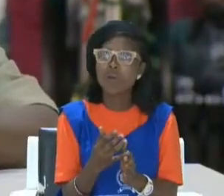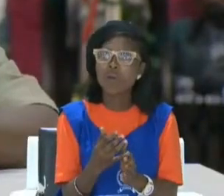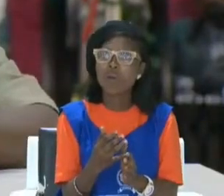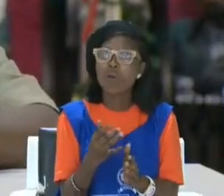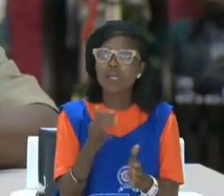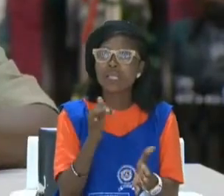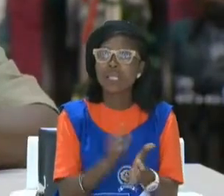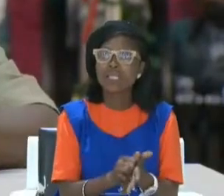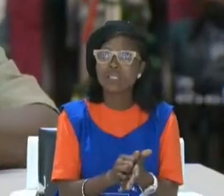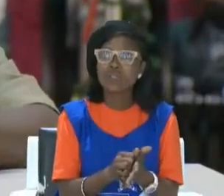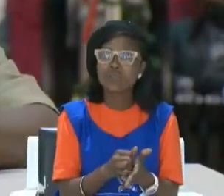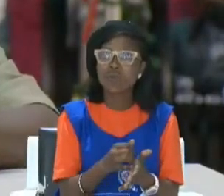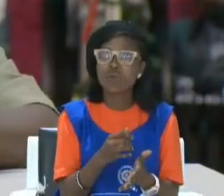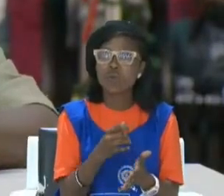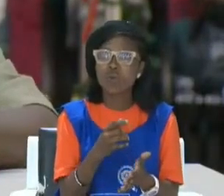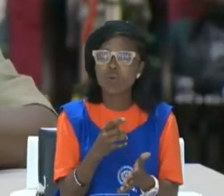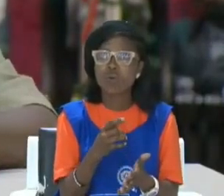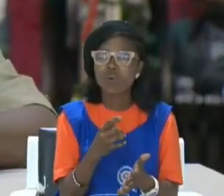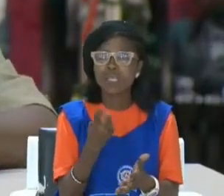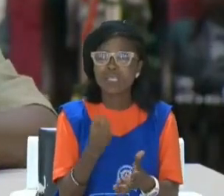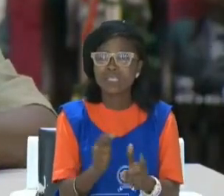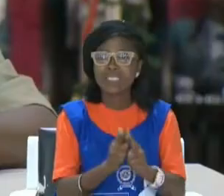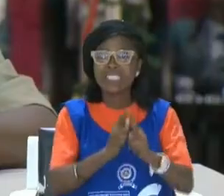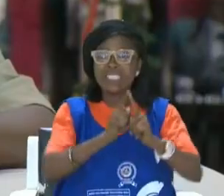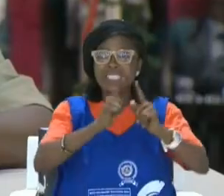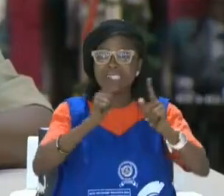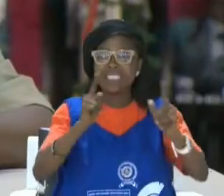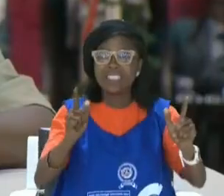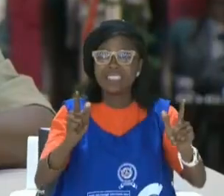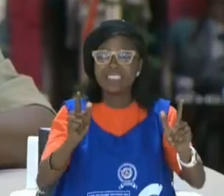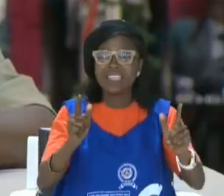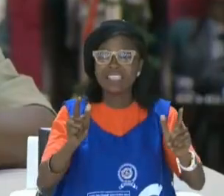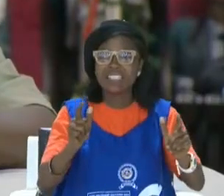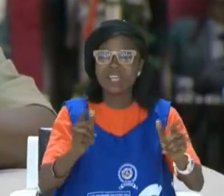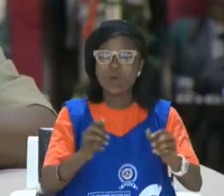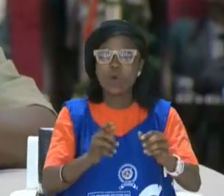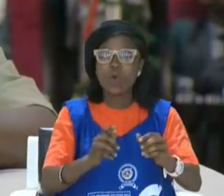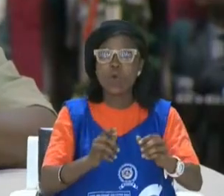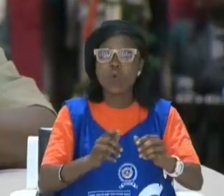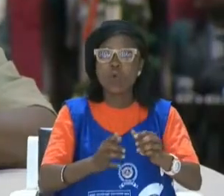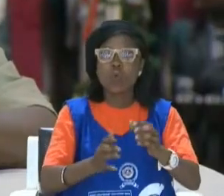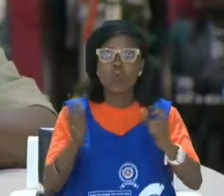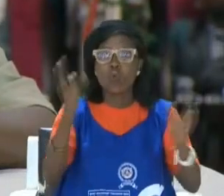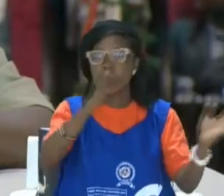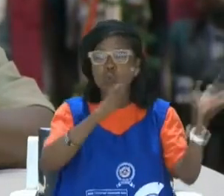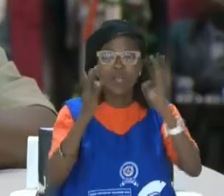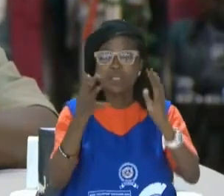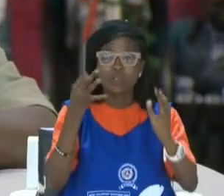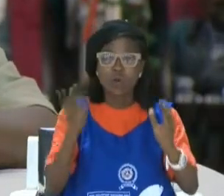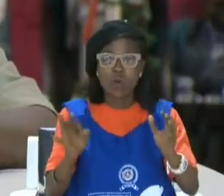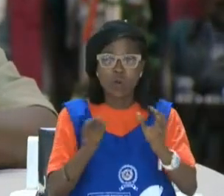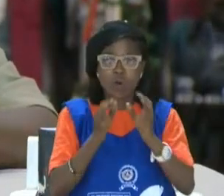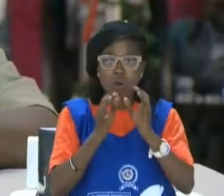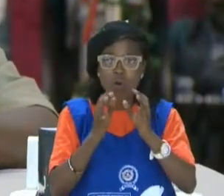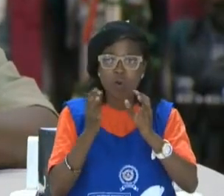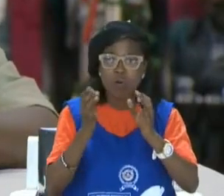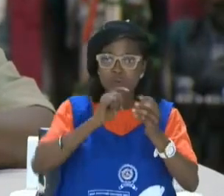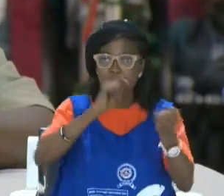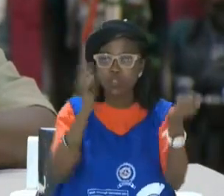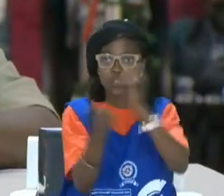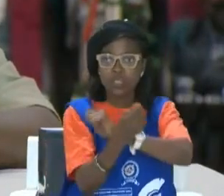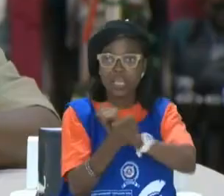will probably call the greatest wind of change that blew. That's in Acts of the Apostles chapter